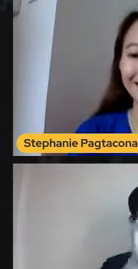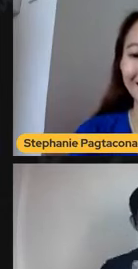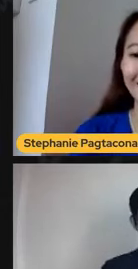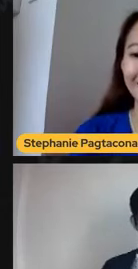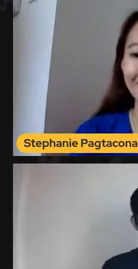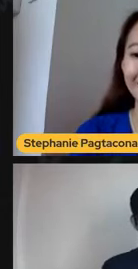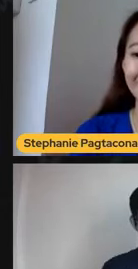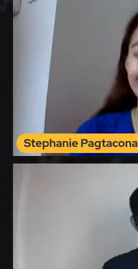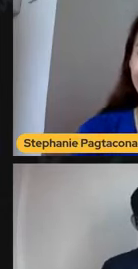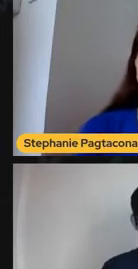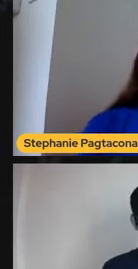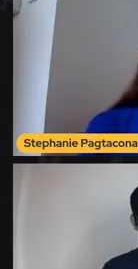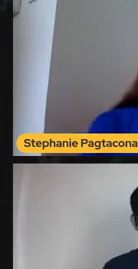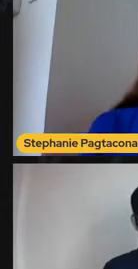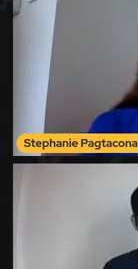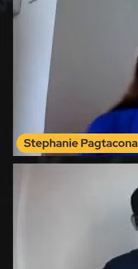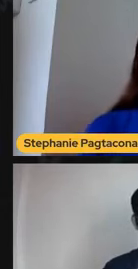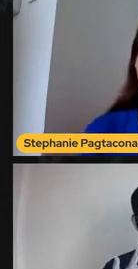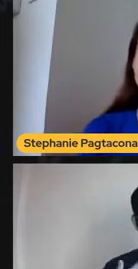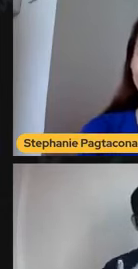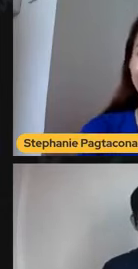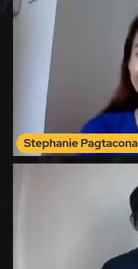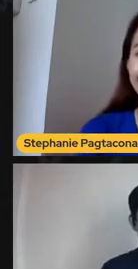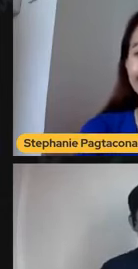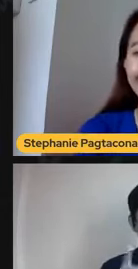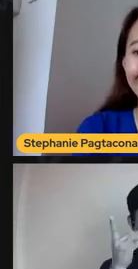every single day.